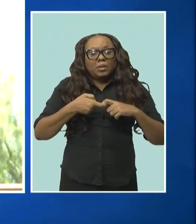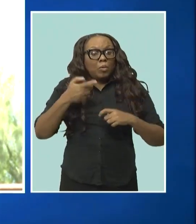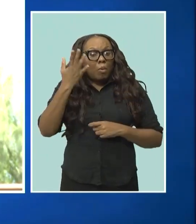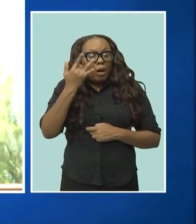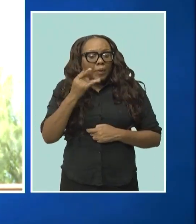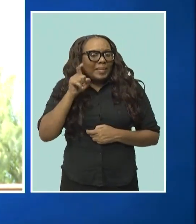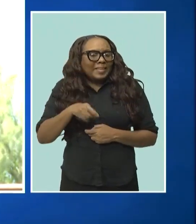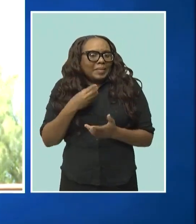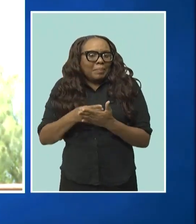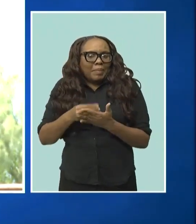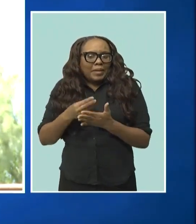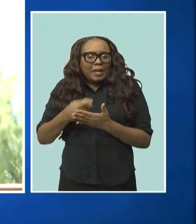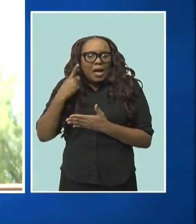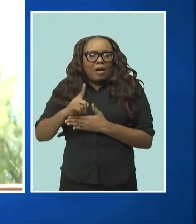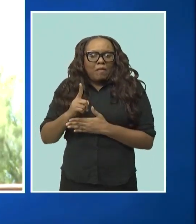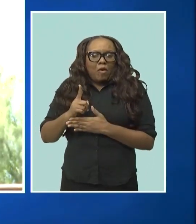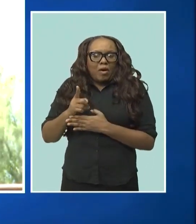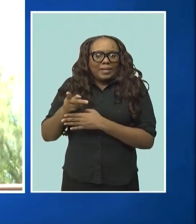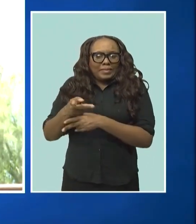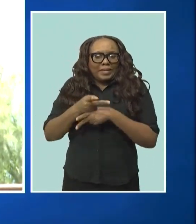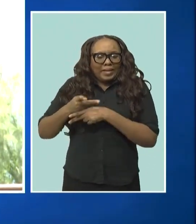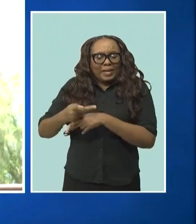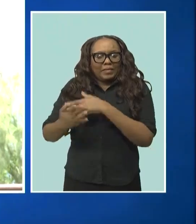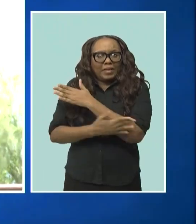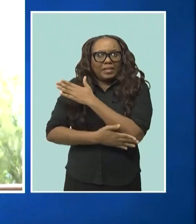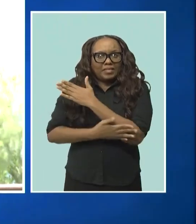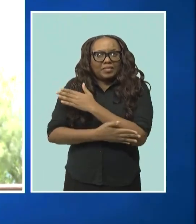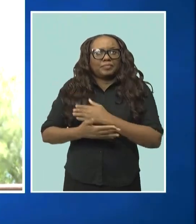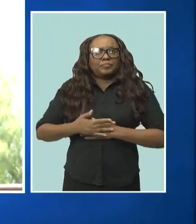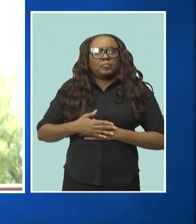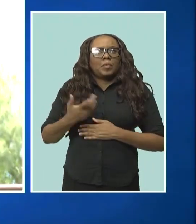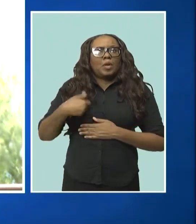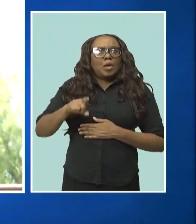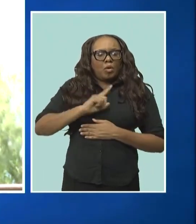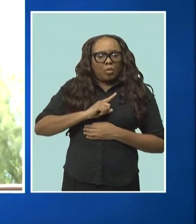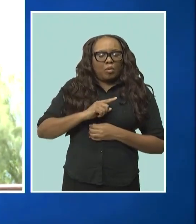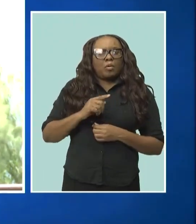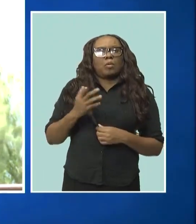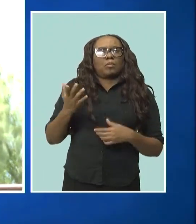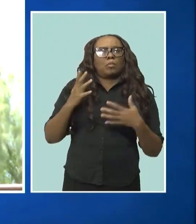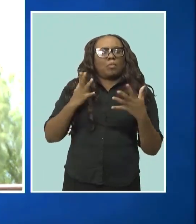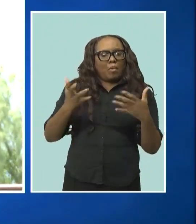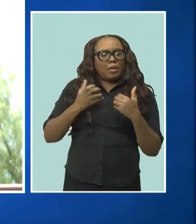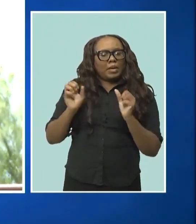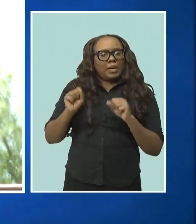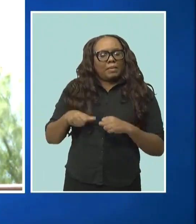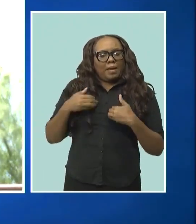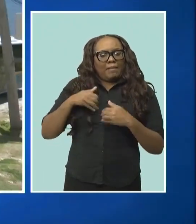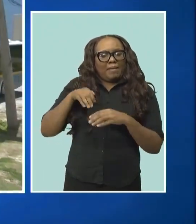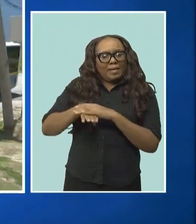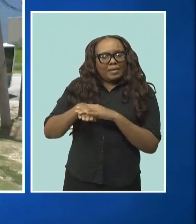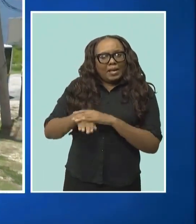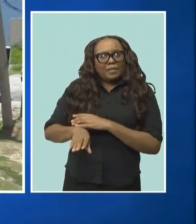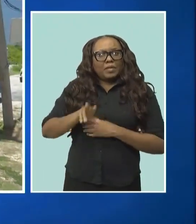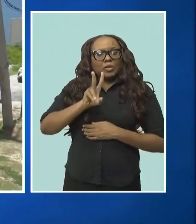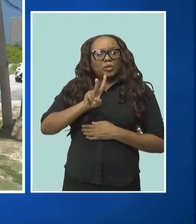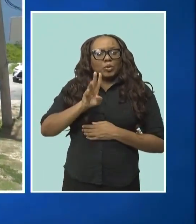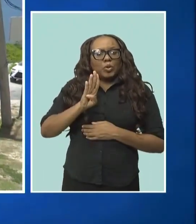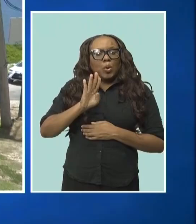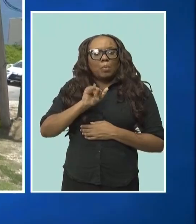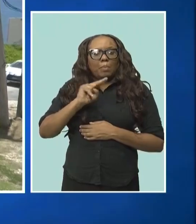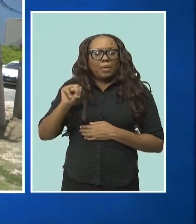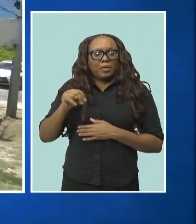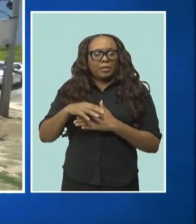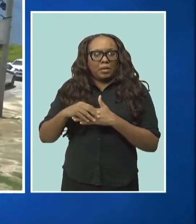in Barbados, will be the equivalent of about $2 billion. There are a number of stops along the way, including Geneva, Switzerland, for